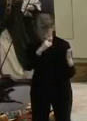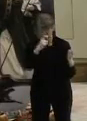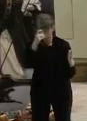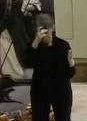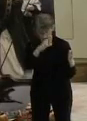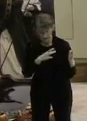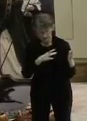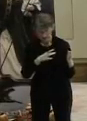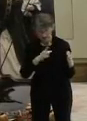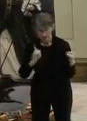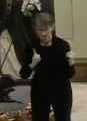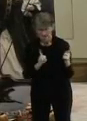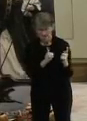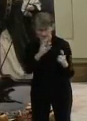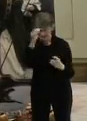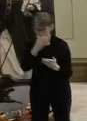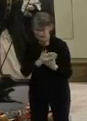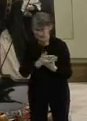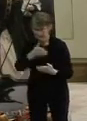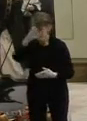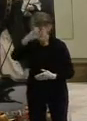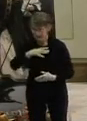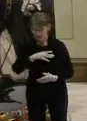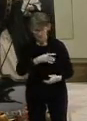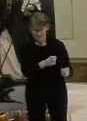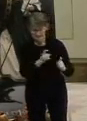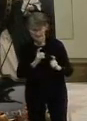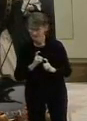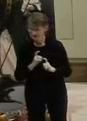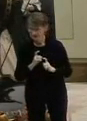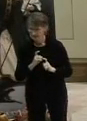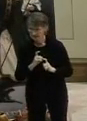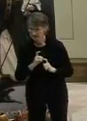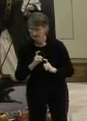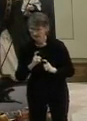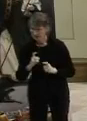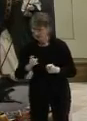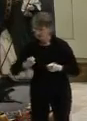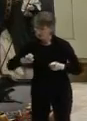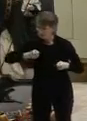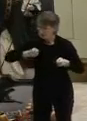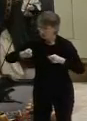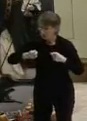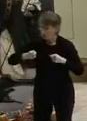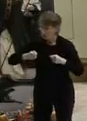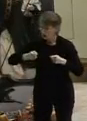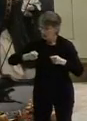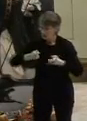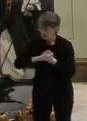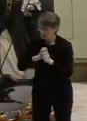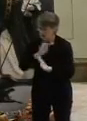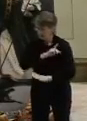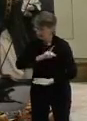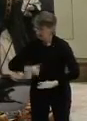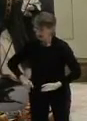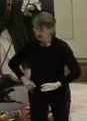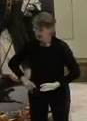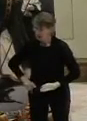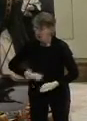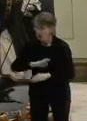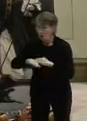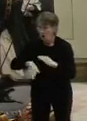one like a son of man received dominion, glory, and kingship. All peoples, nations, and languages serve